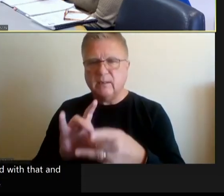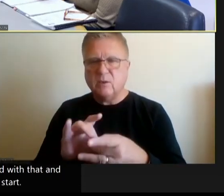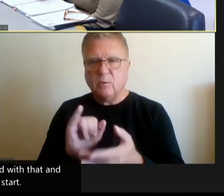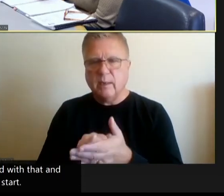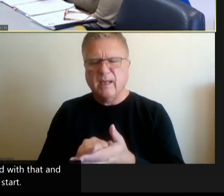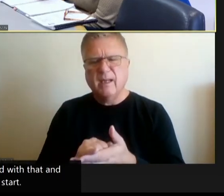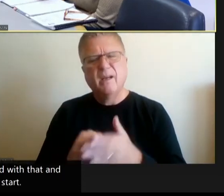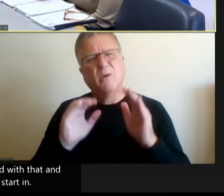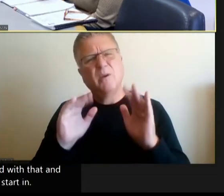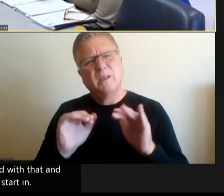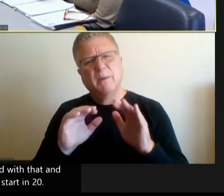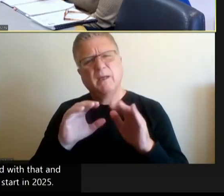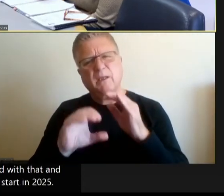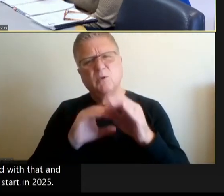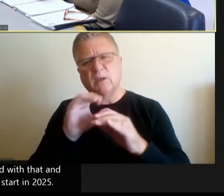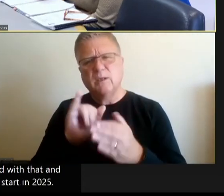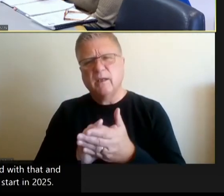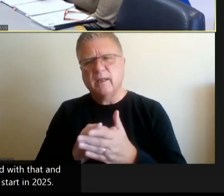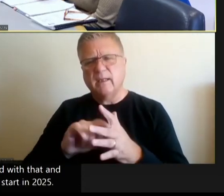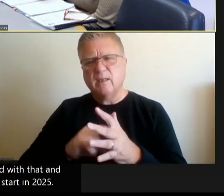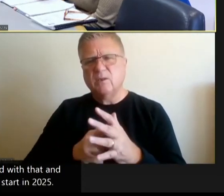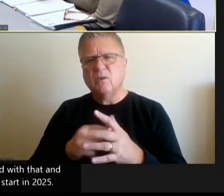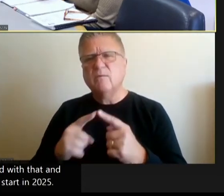start in